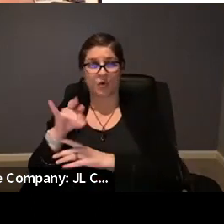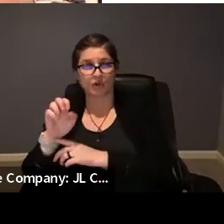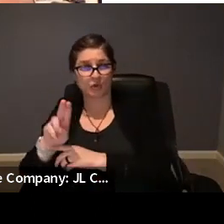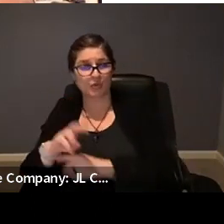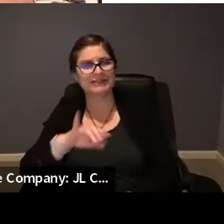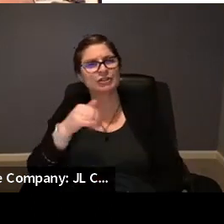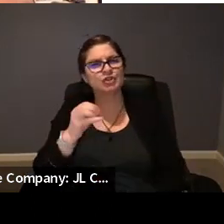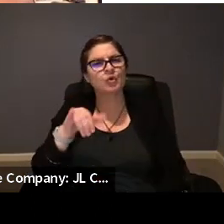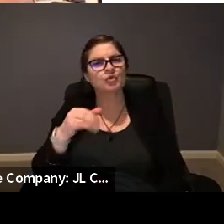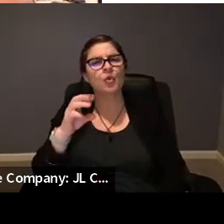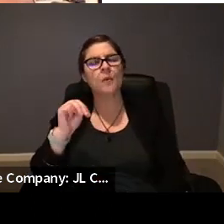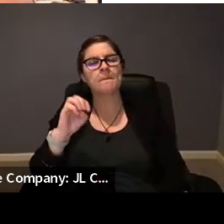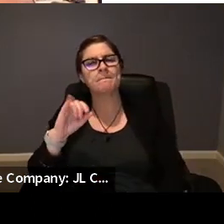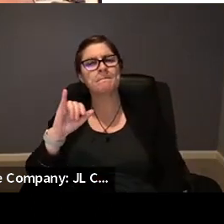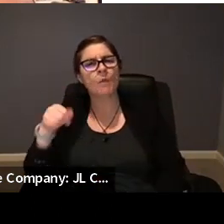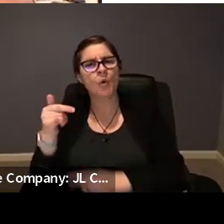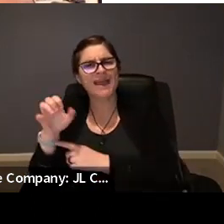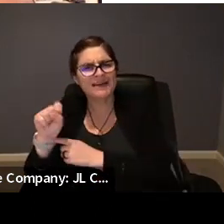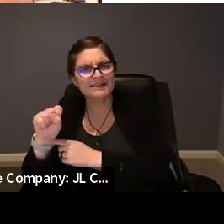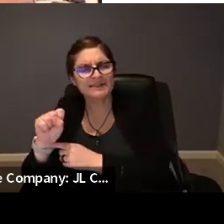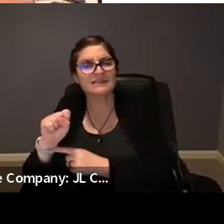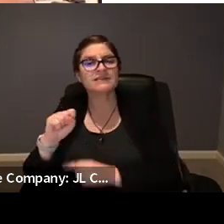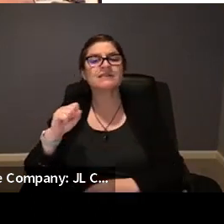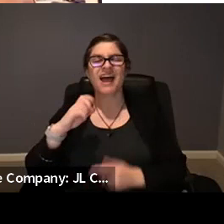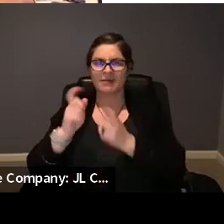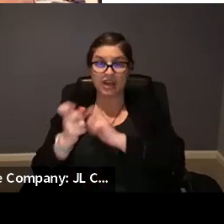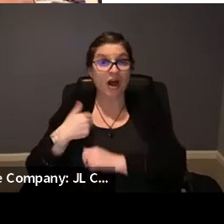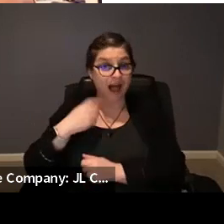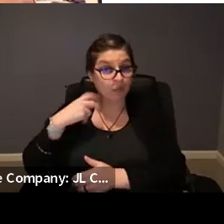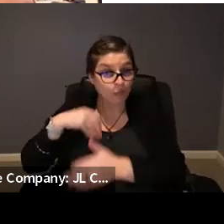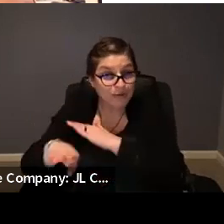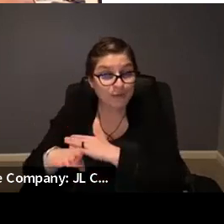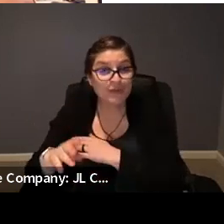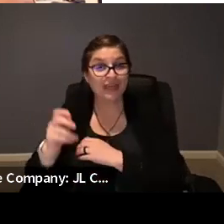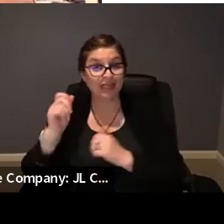Moyes adaptation, which I did go see in a theater. I was the only